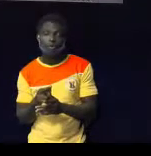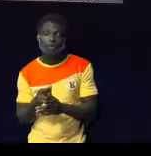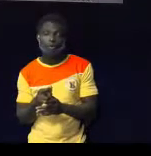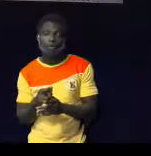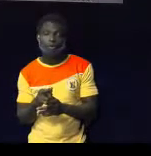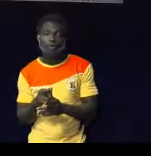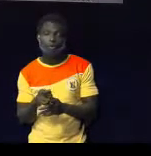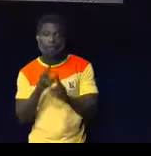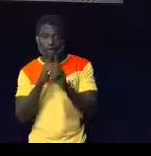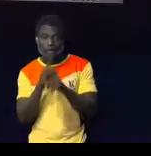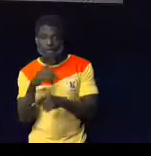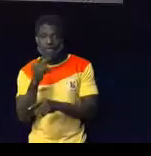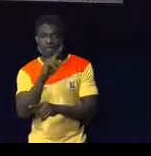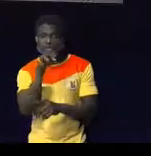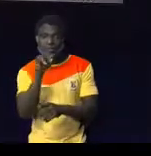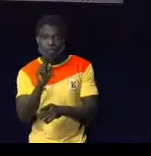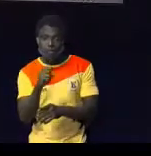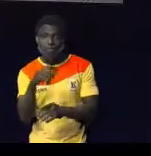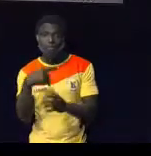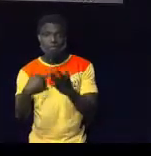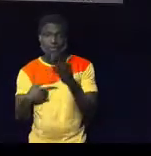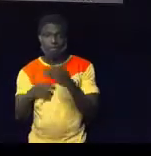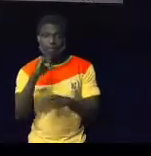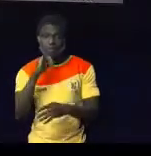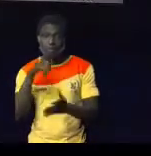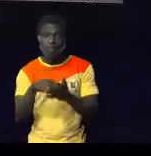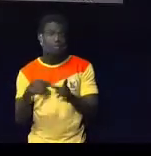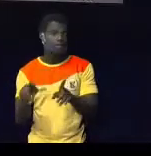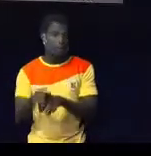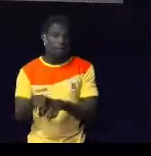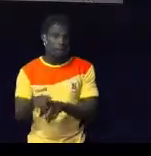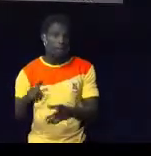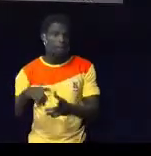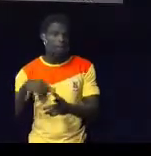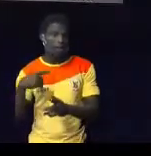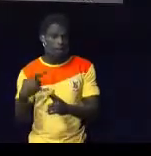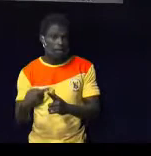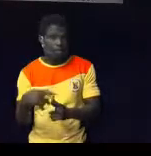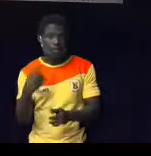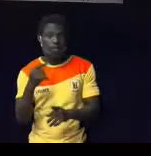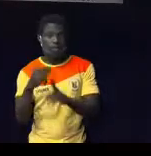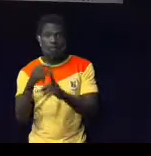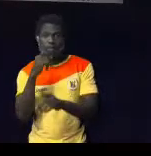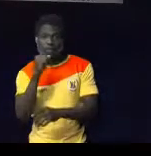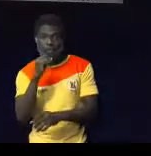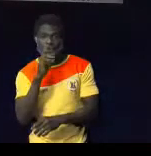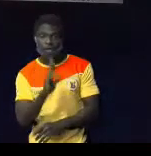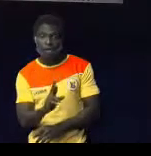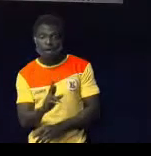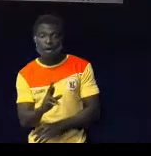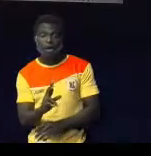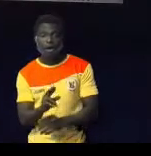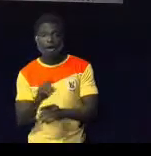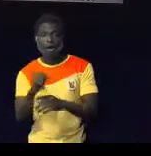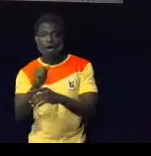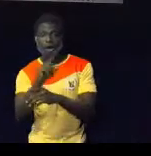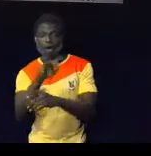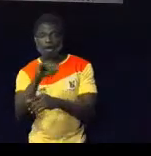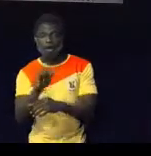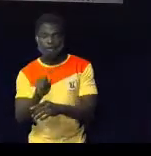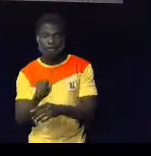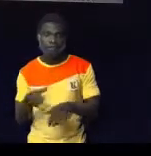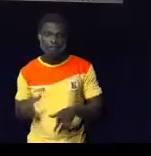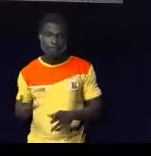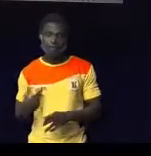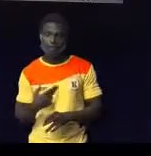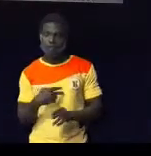if it describe nouns or answer the question what is it like, then the words are adjectives. Let's